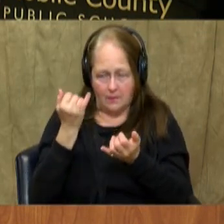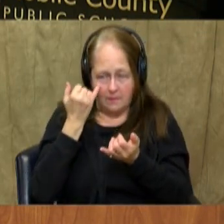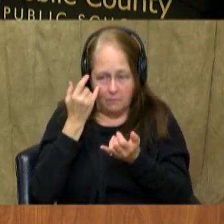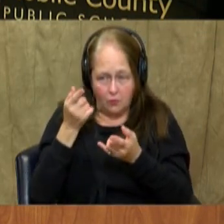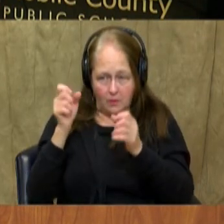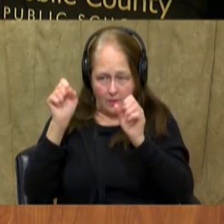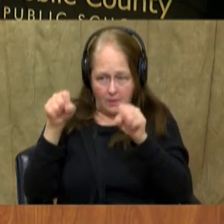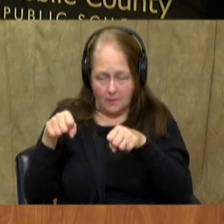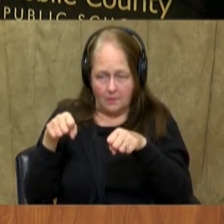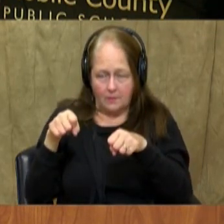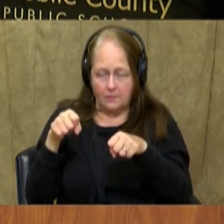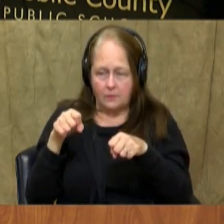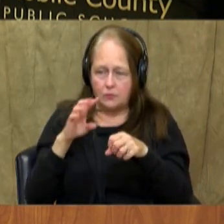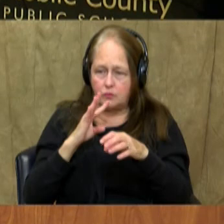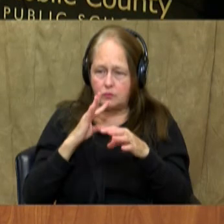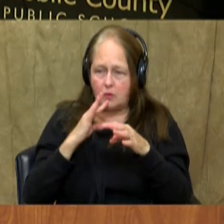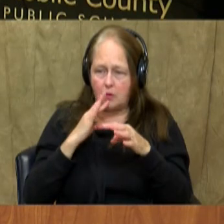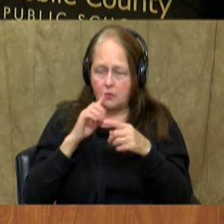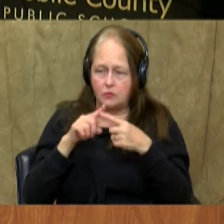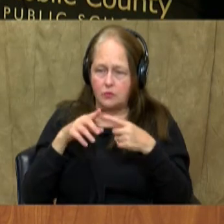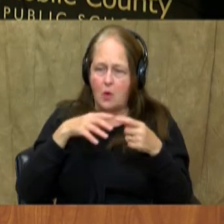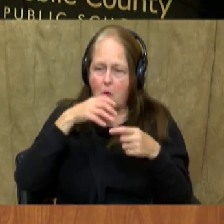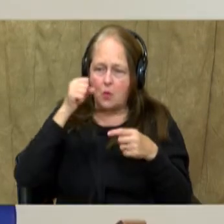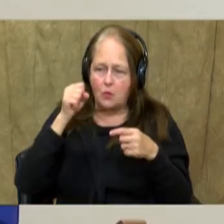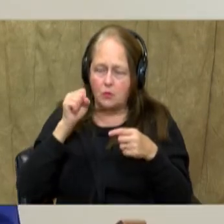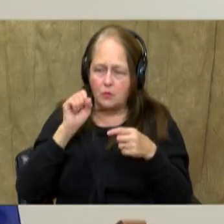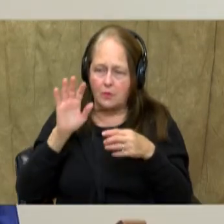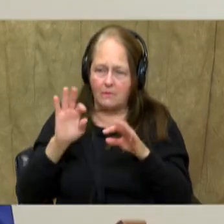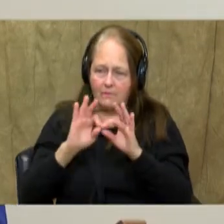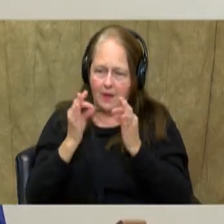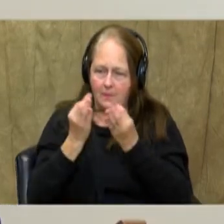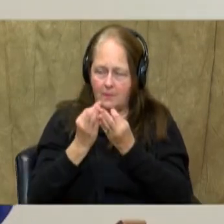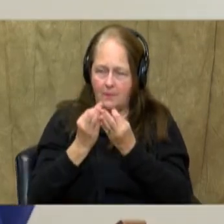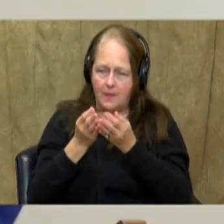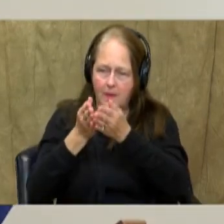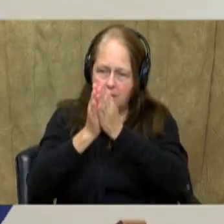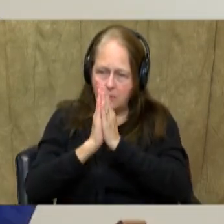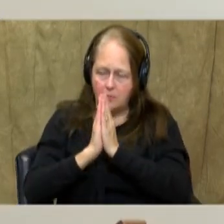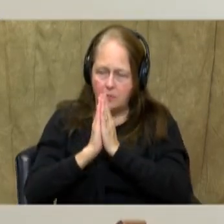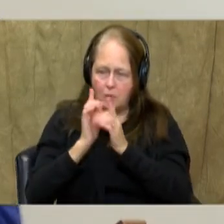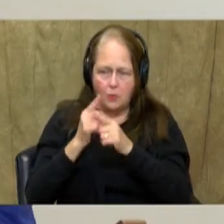can, be sure to talk to some of your older relatives and ask them